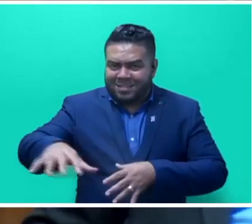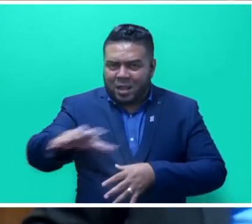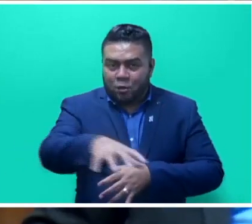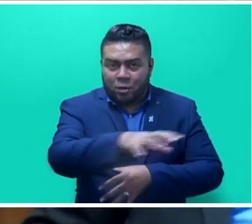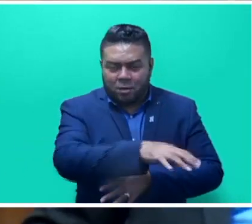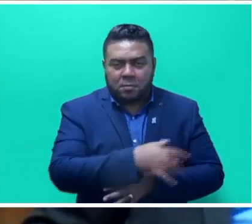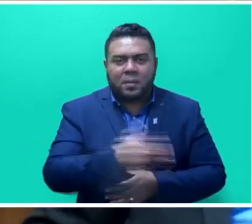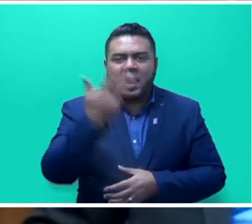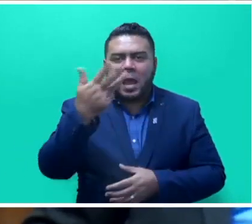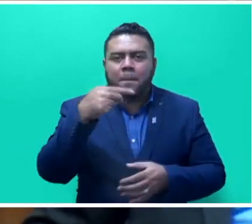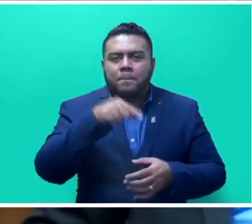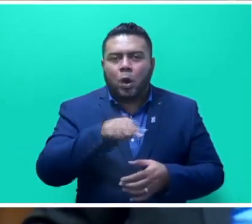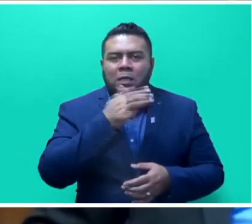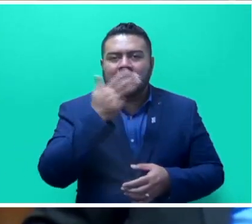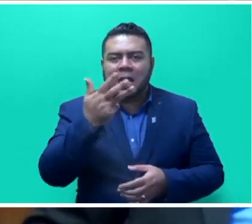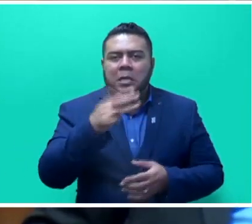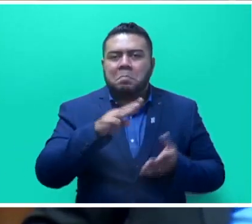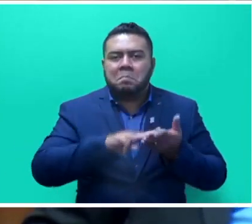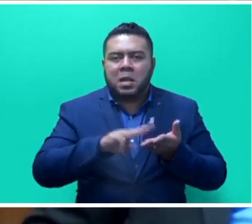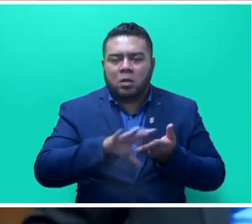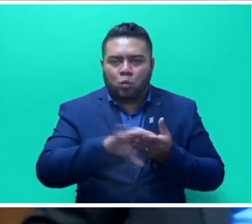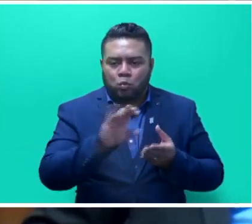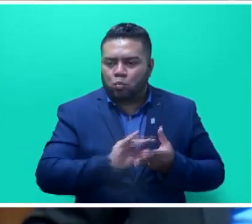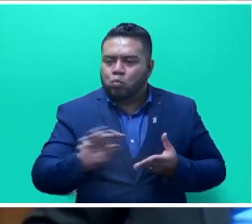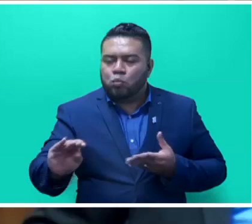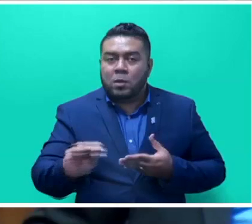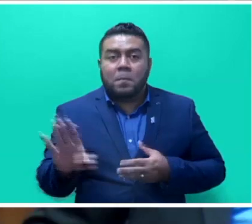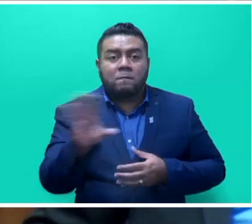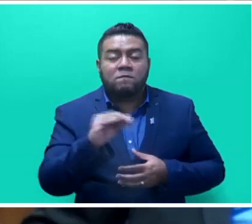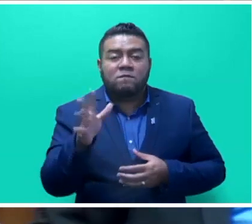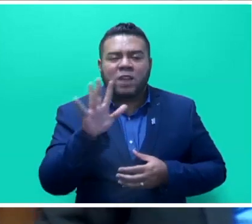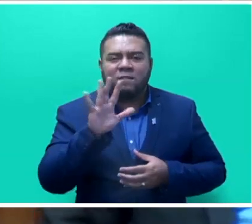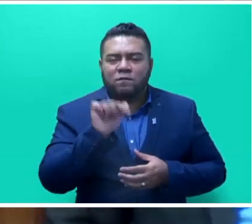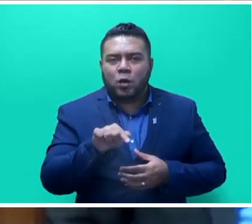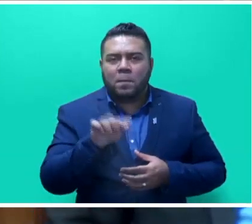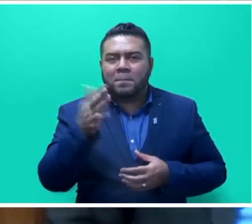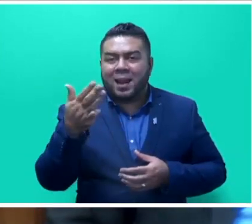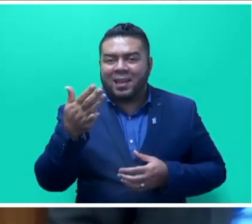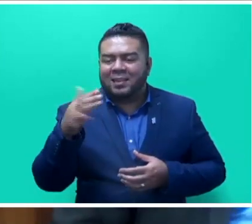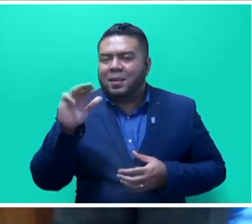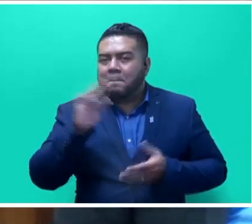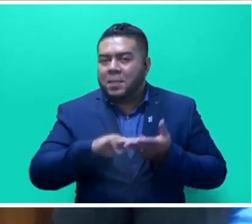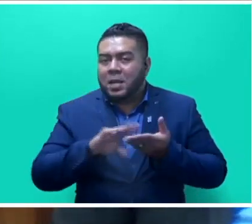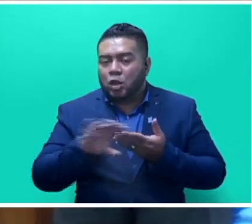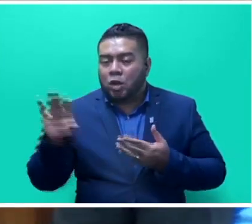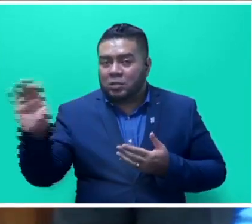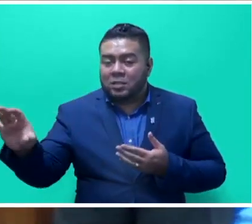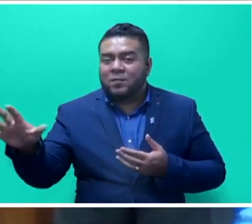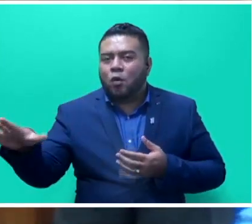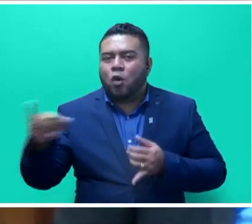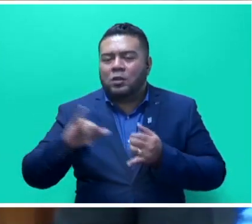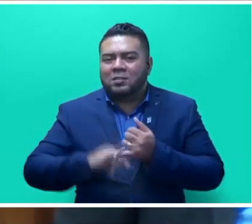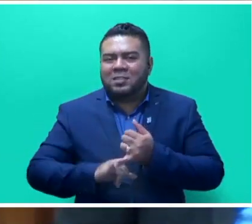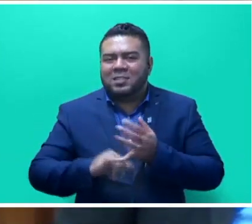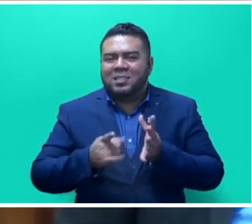amounts to 9.9 million, out of which 5.9 million is for Sakoda and 4 million for